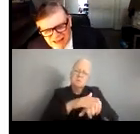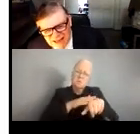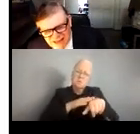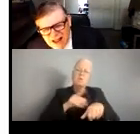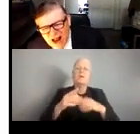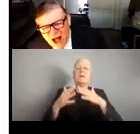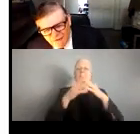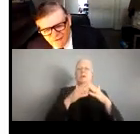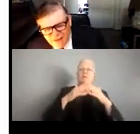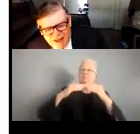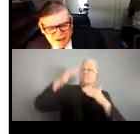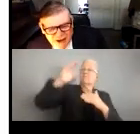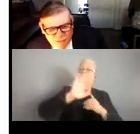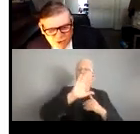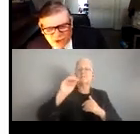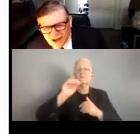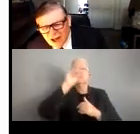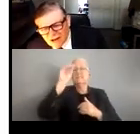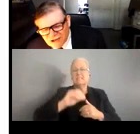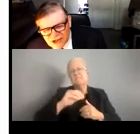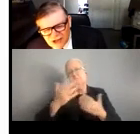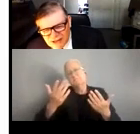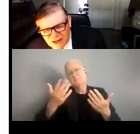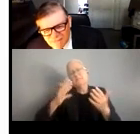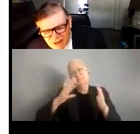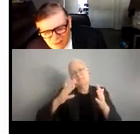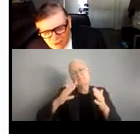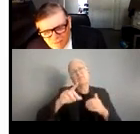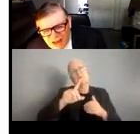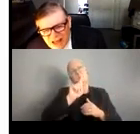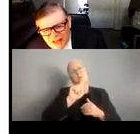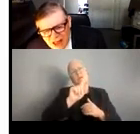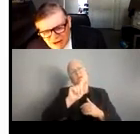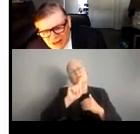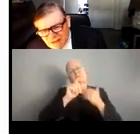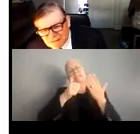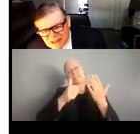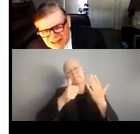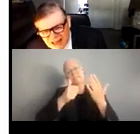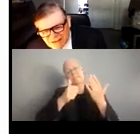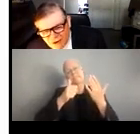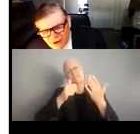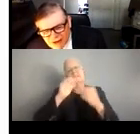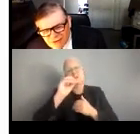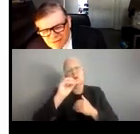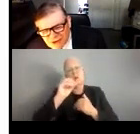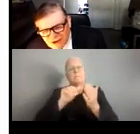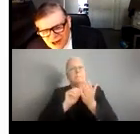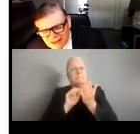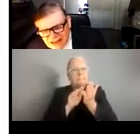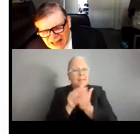States, that's half, more than 160 million people, their income has been steadily falling